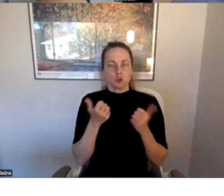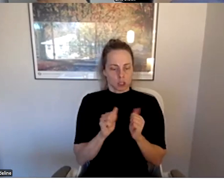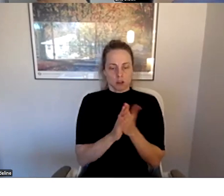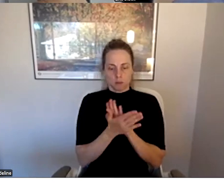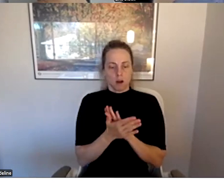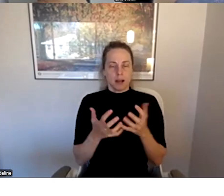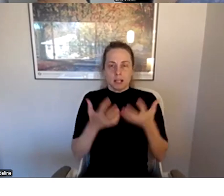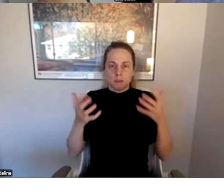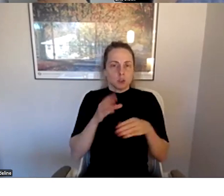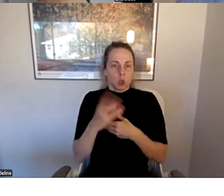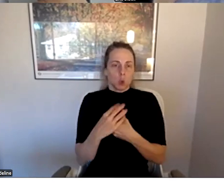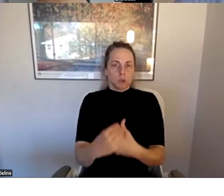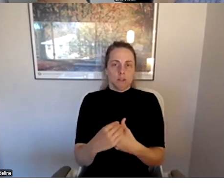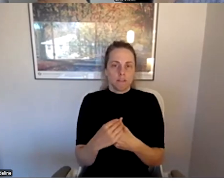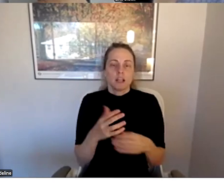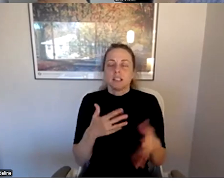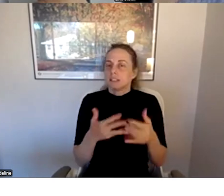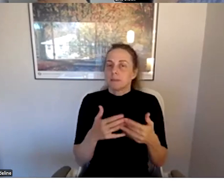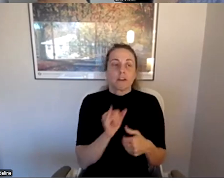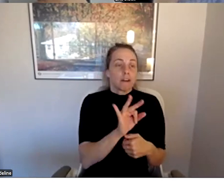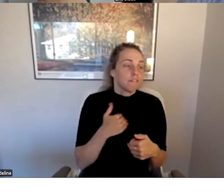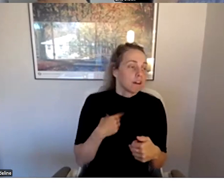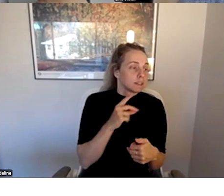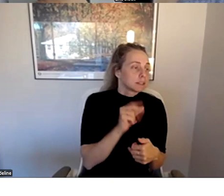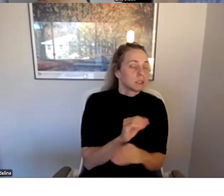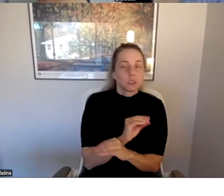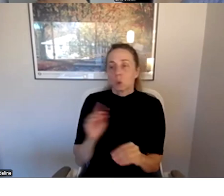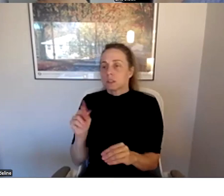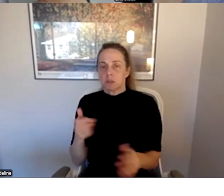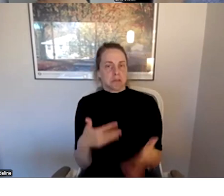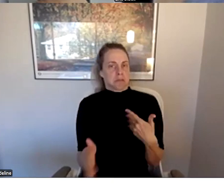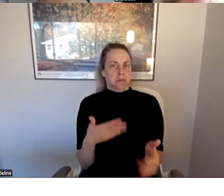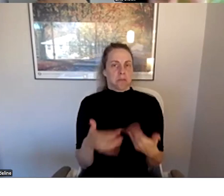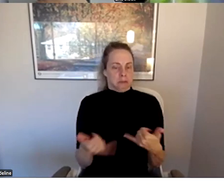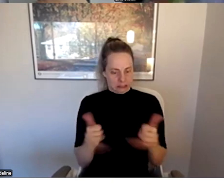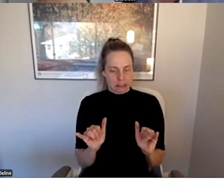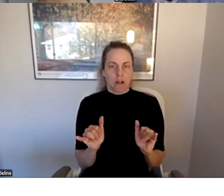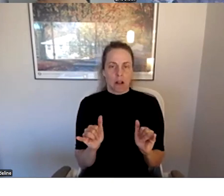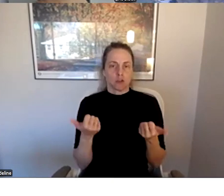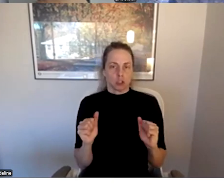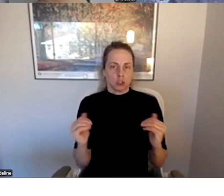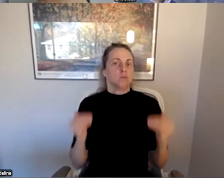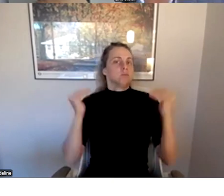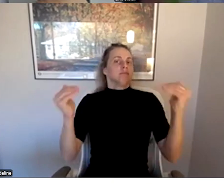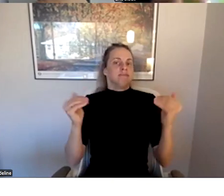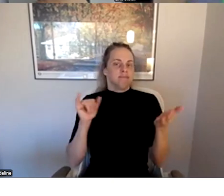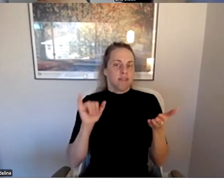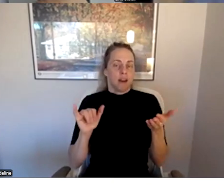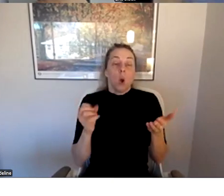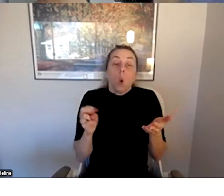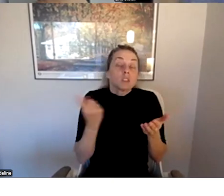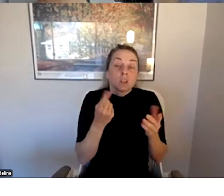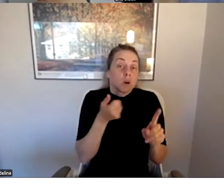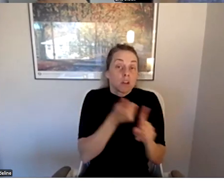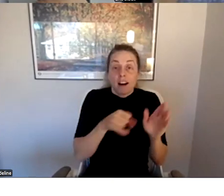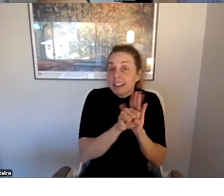no matter if we have somebody with a disability or not, or has somebody that identifies with a disability